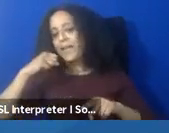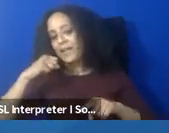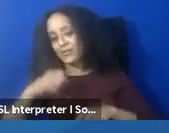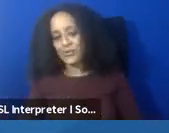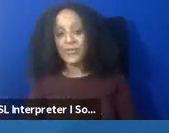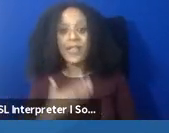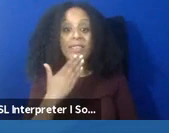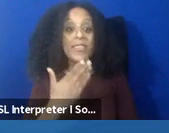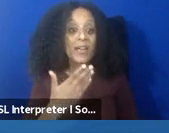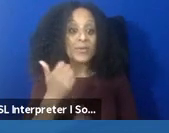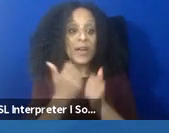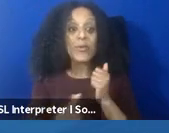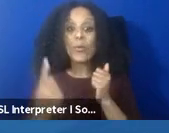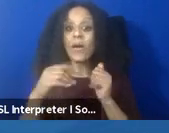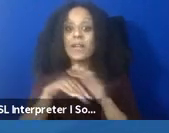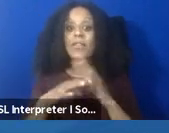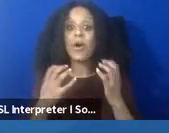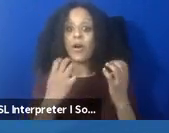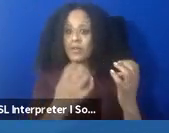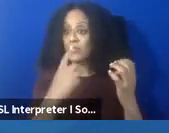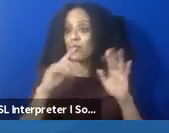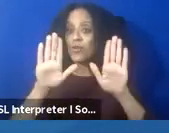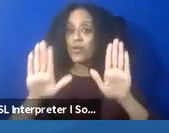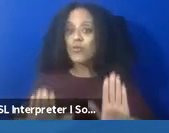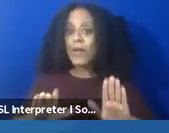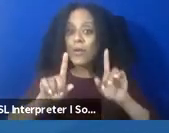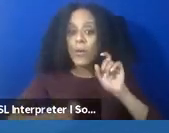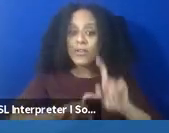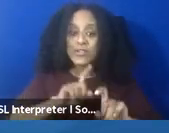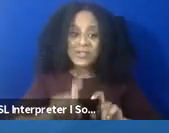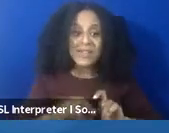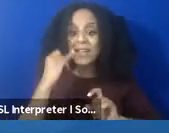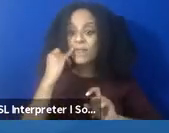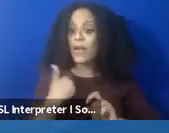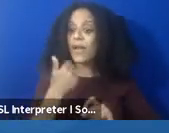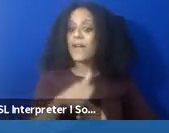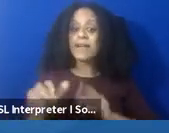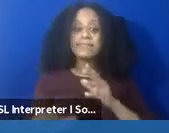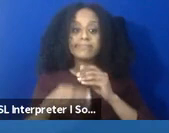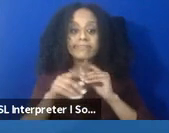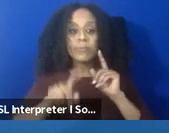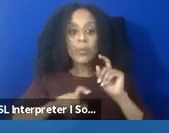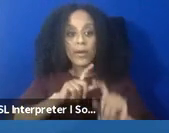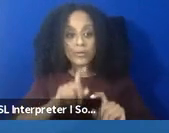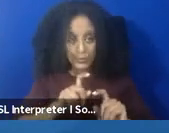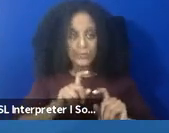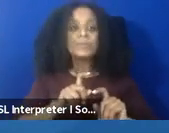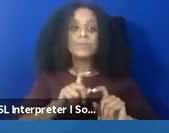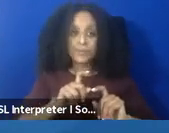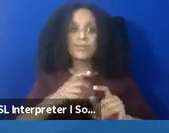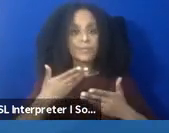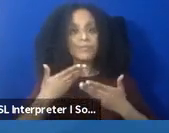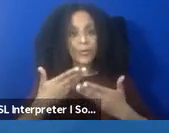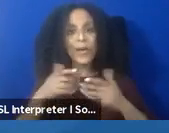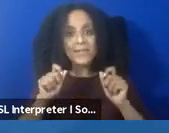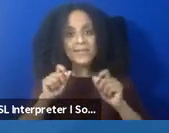So thank you to everyone in the audience for some great questions. If you have additional questions, please send